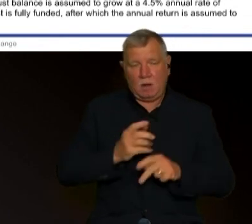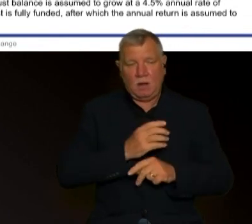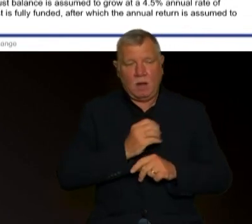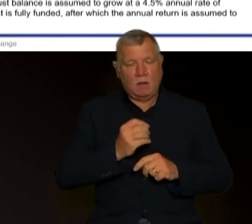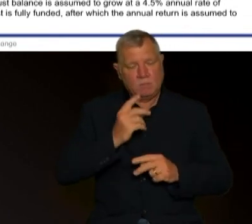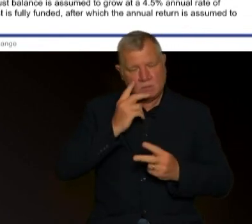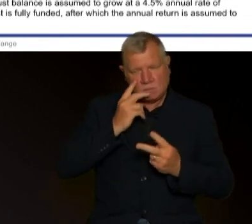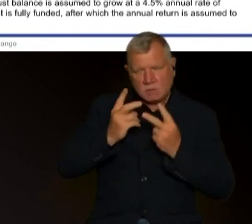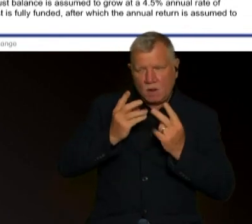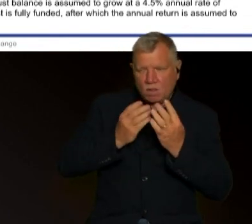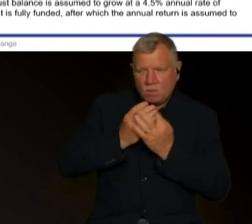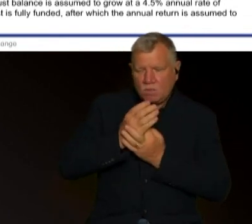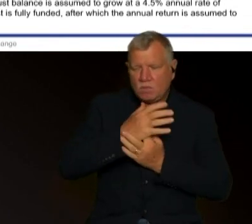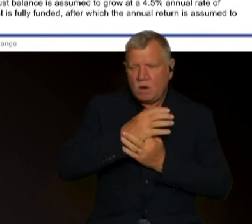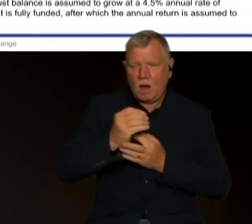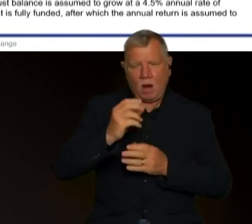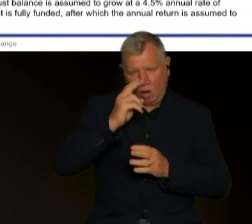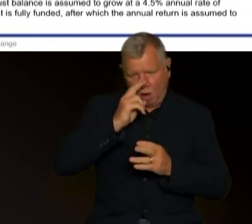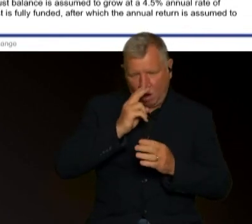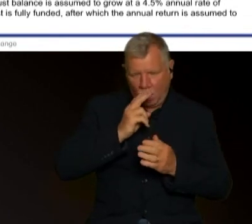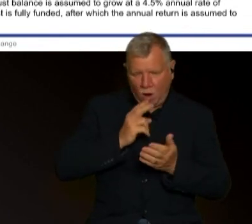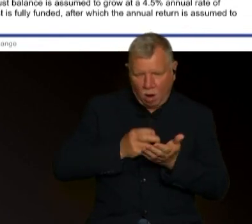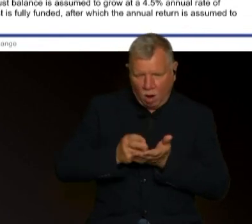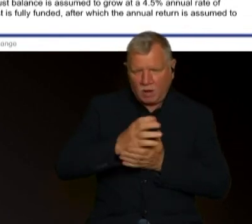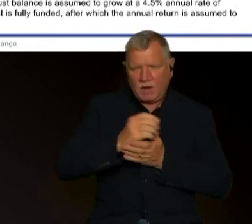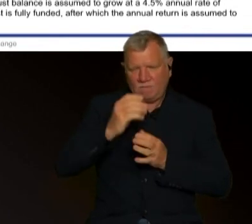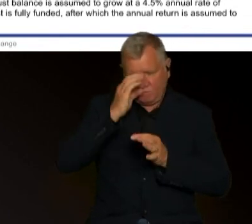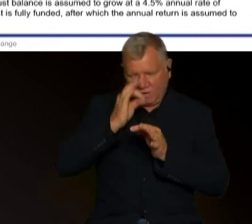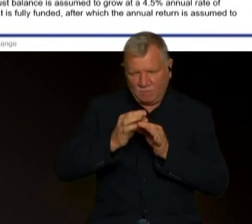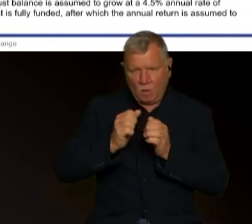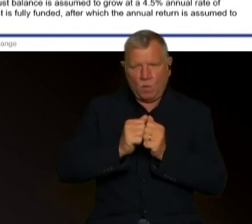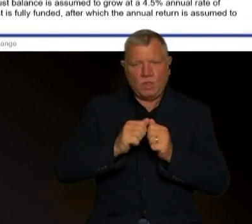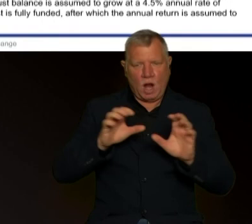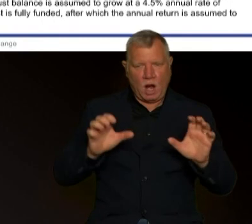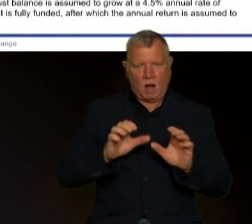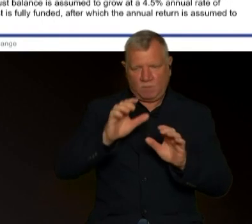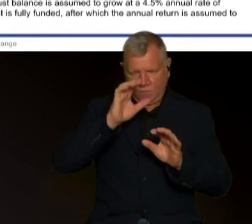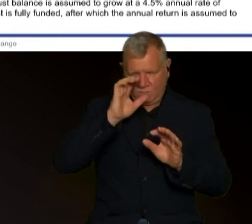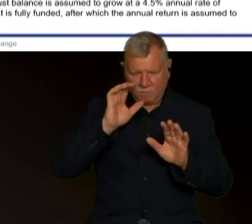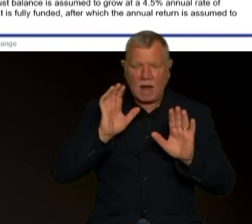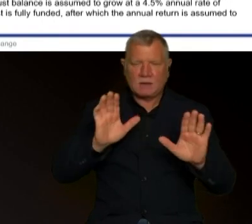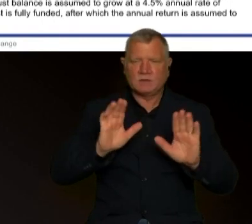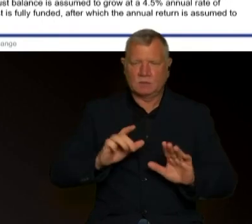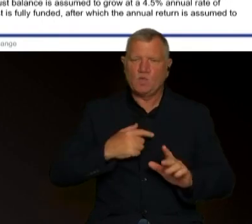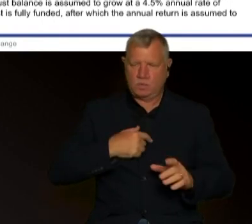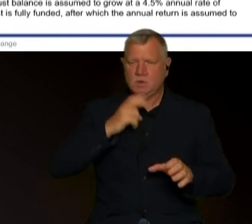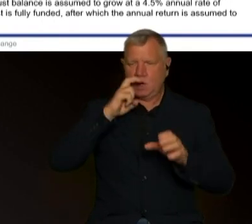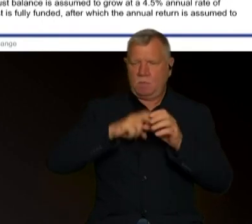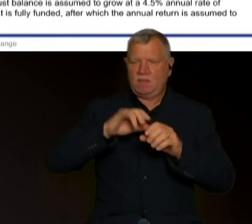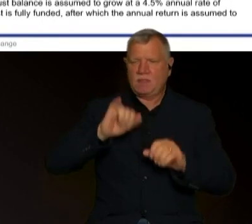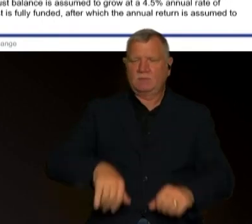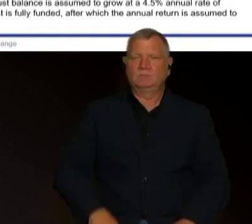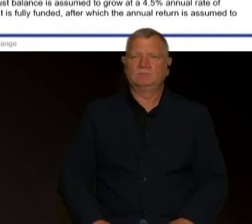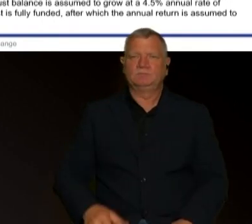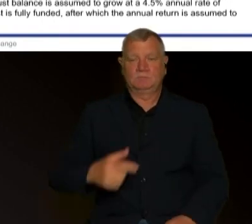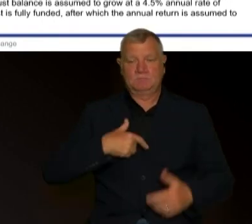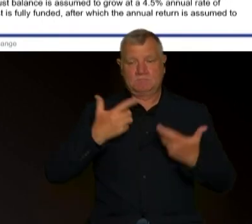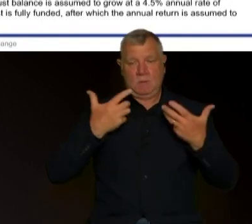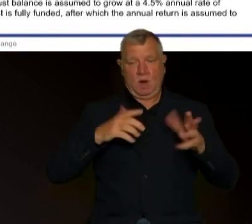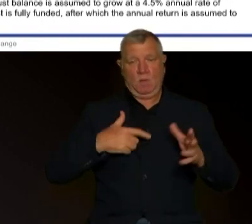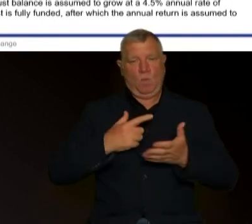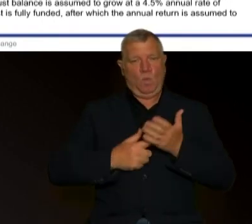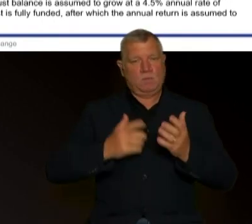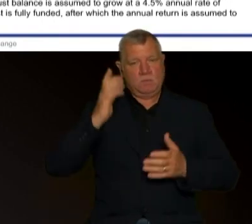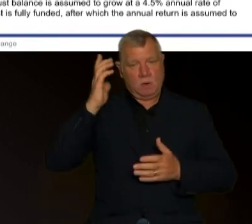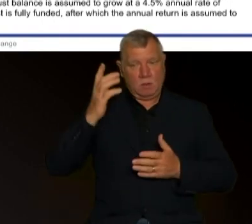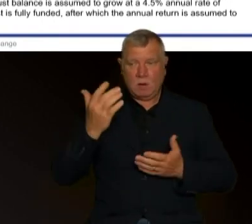transparent, be honest and faithful, and do our duties with excellence. And that is what we are committed to do. That concludes my presentation. I'll be